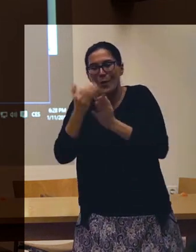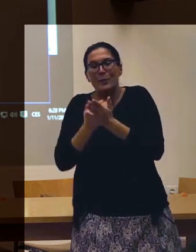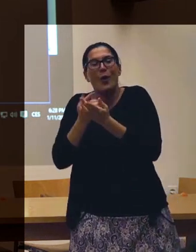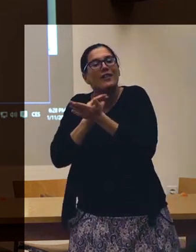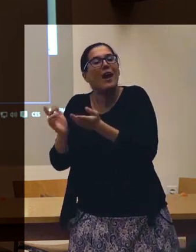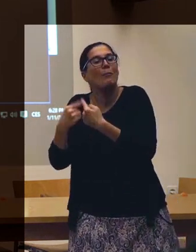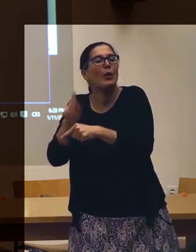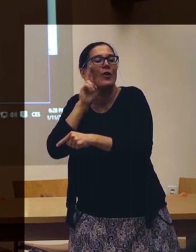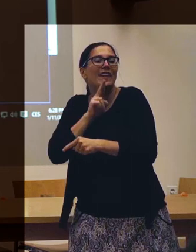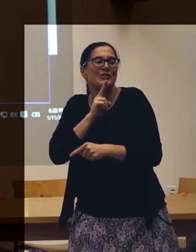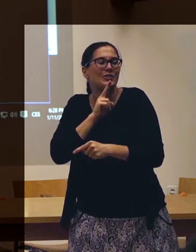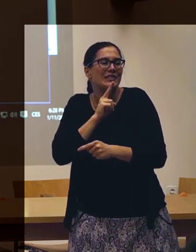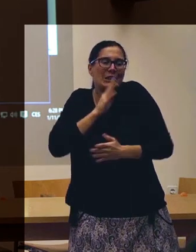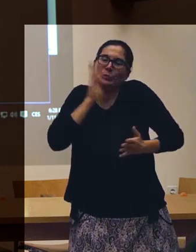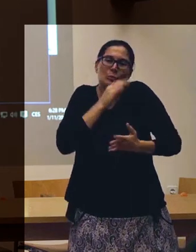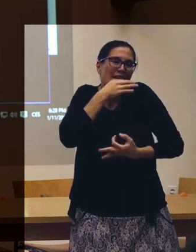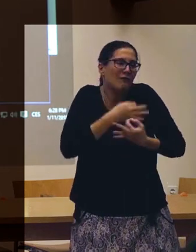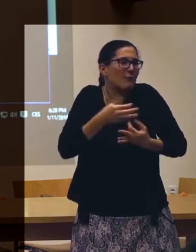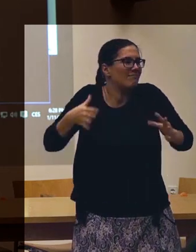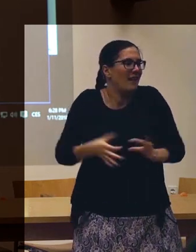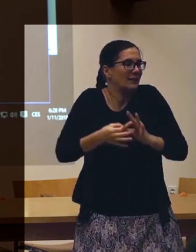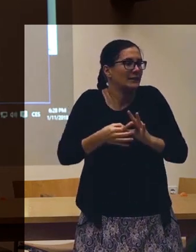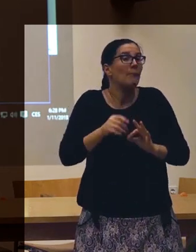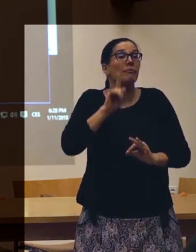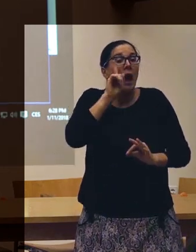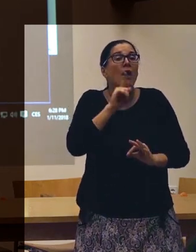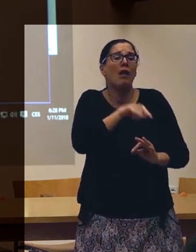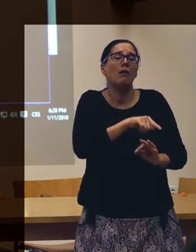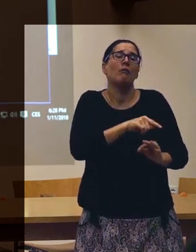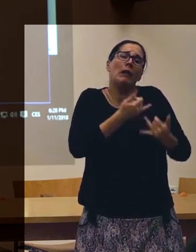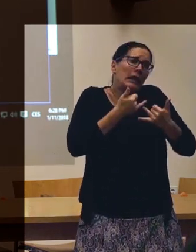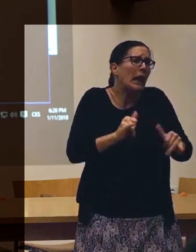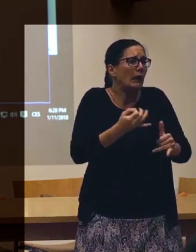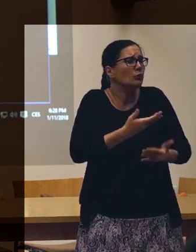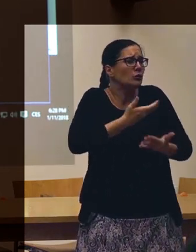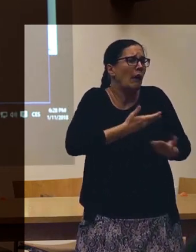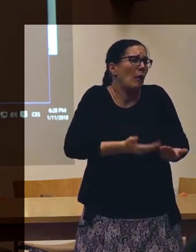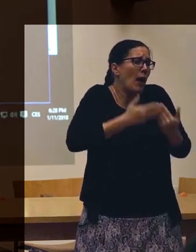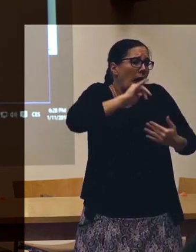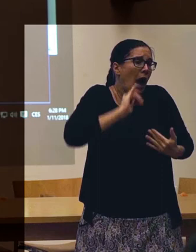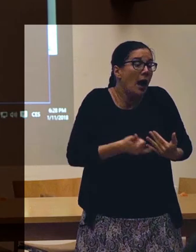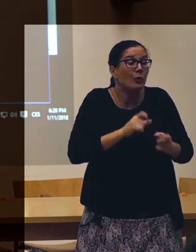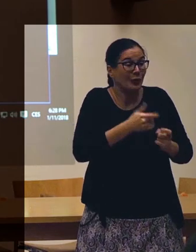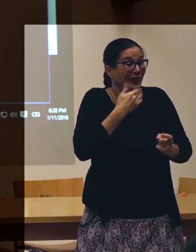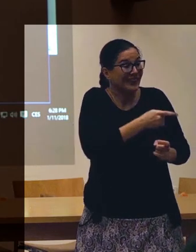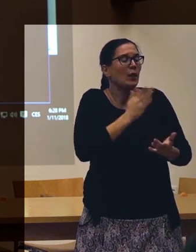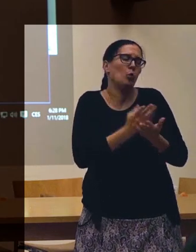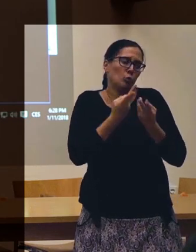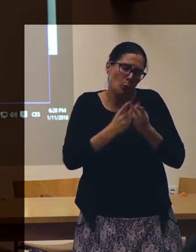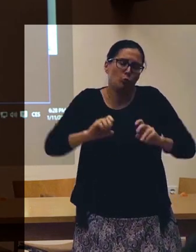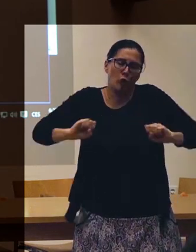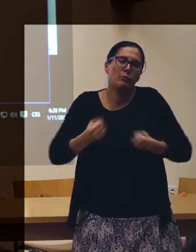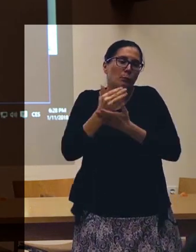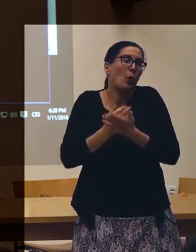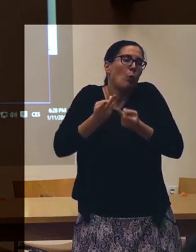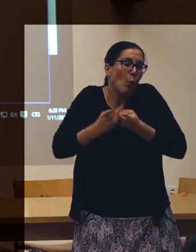helping sometimes. But the convention is helping because we using, because when we started to develop programs, we from the beginning decided